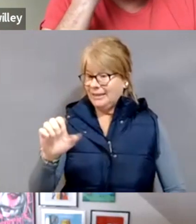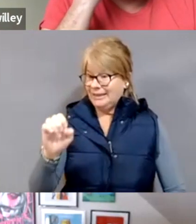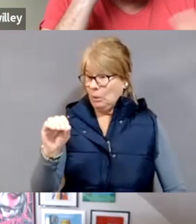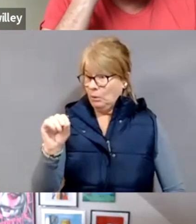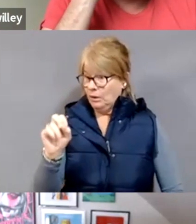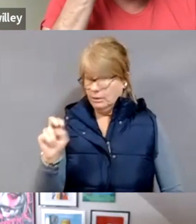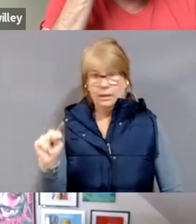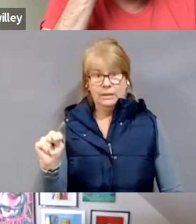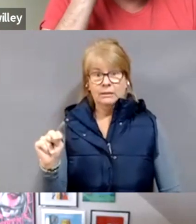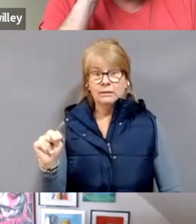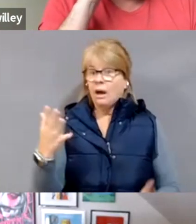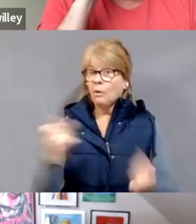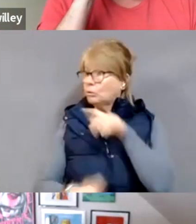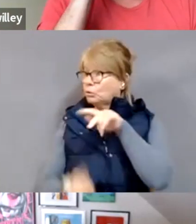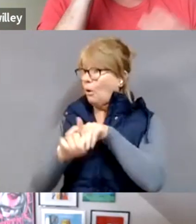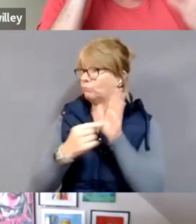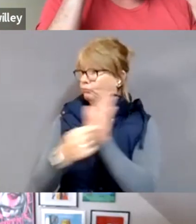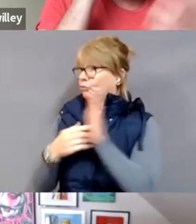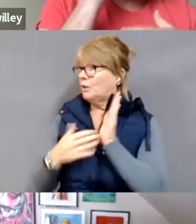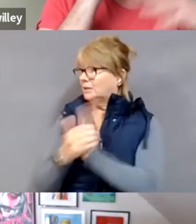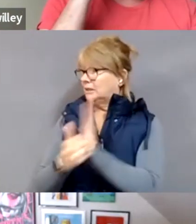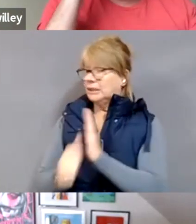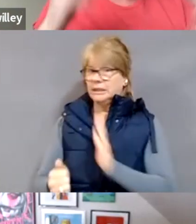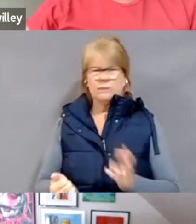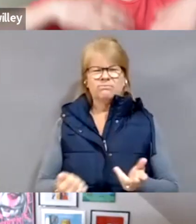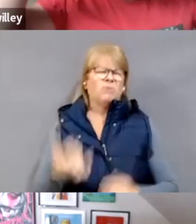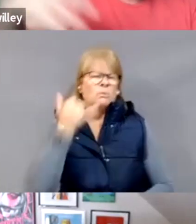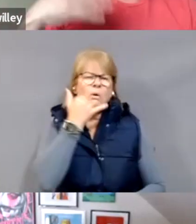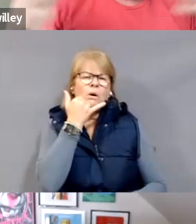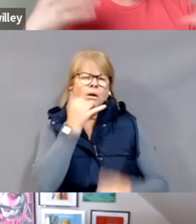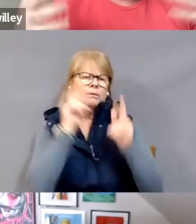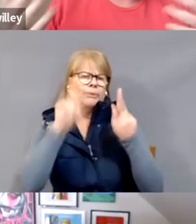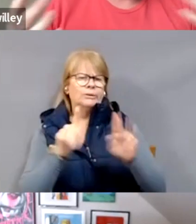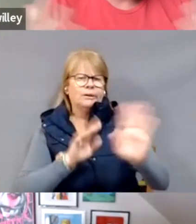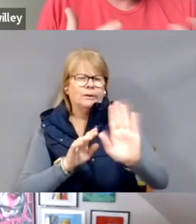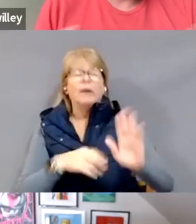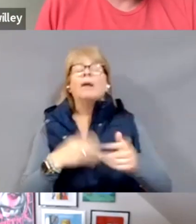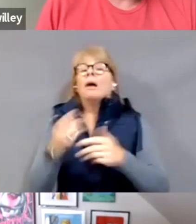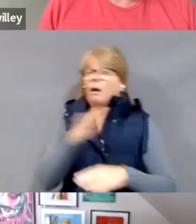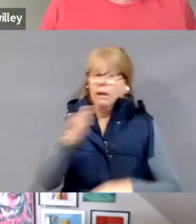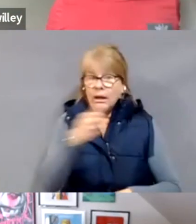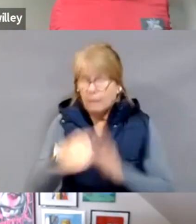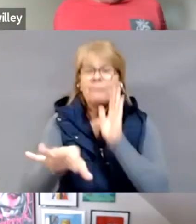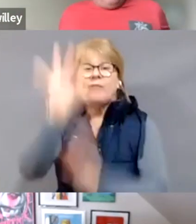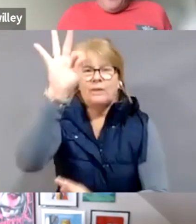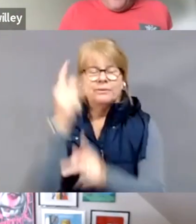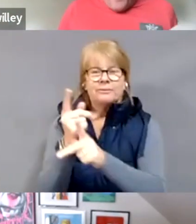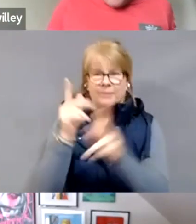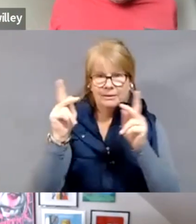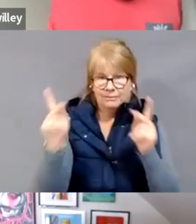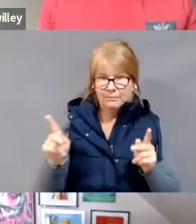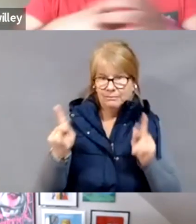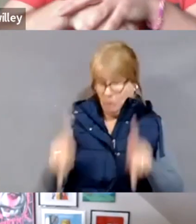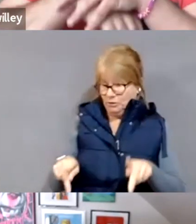for a show. Can I audition for the show? And they go, no, you're talking to the wrong person. And eventually I got to the right person to talk to.